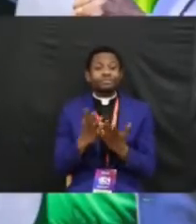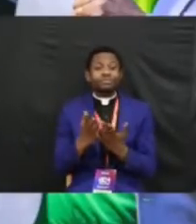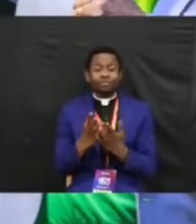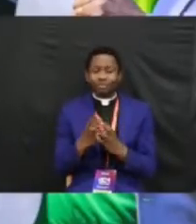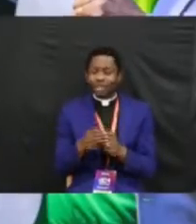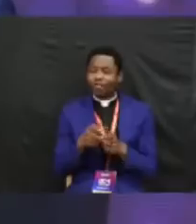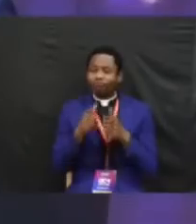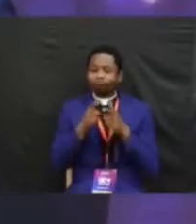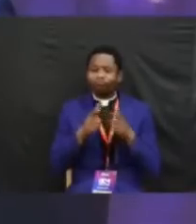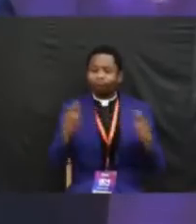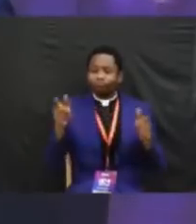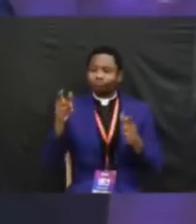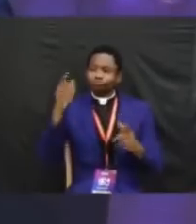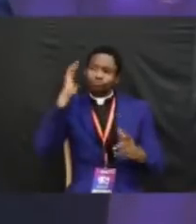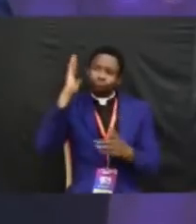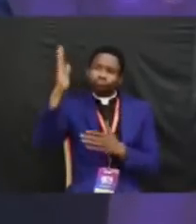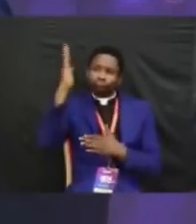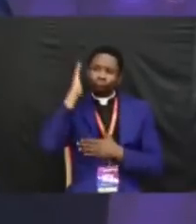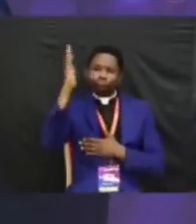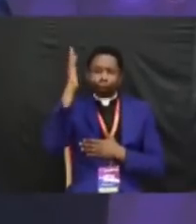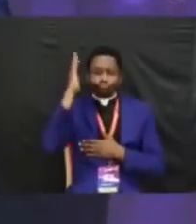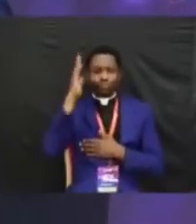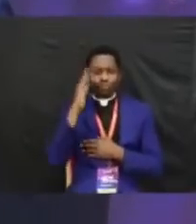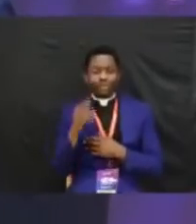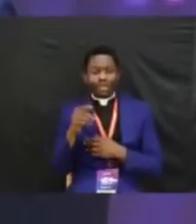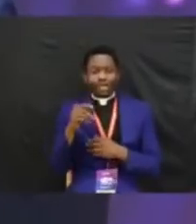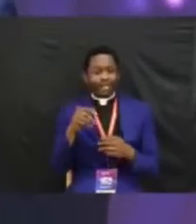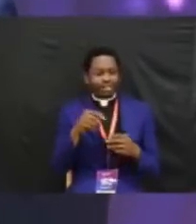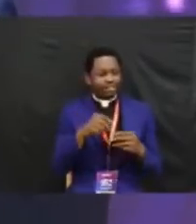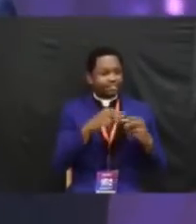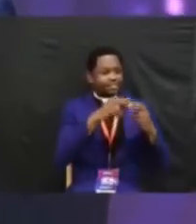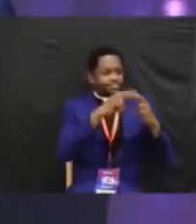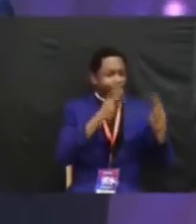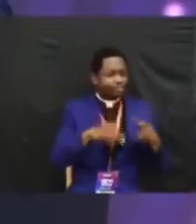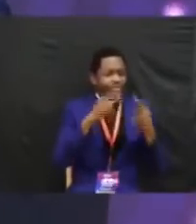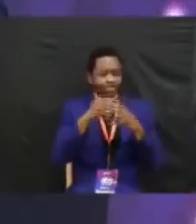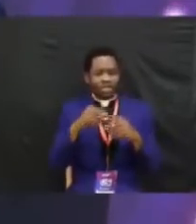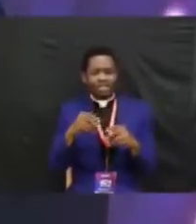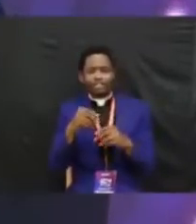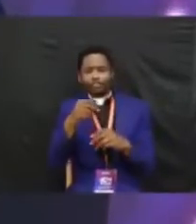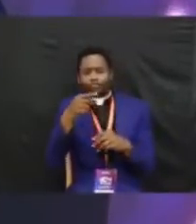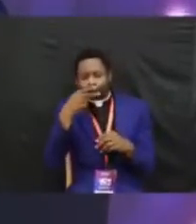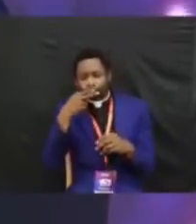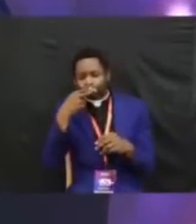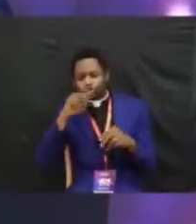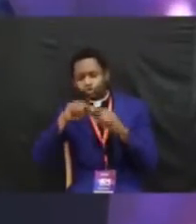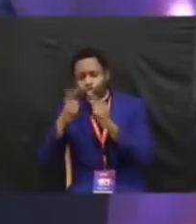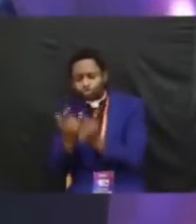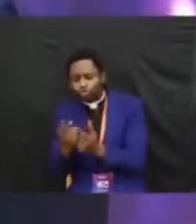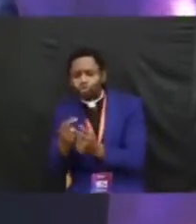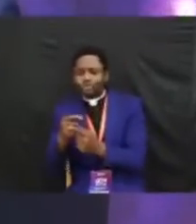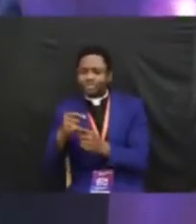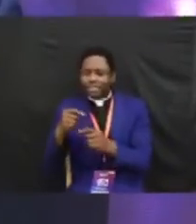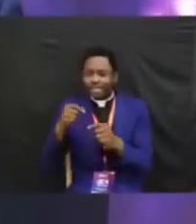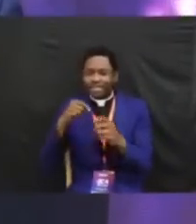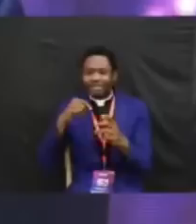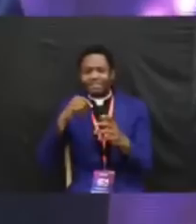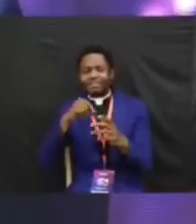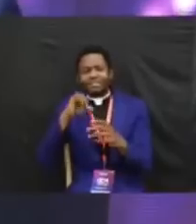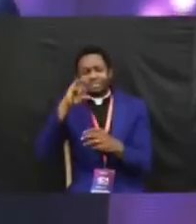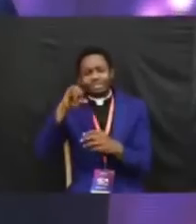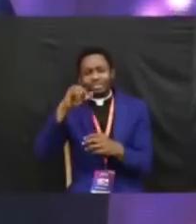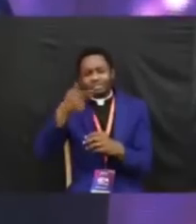mega crusades, ghetto evangelism, cineivan evangelism, sports outreaches, streets evangelism,